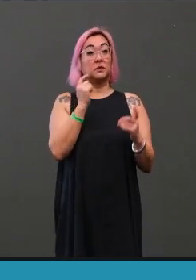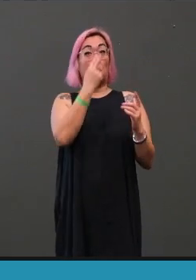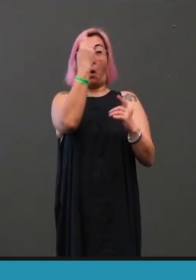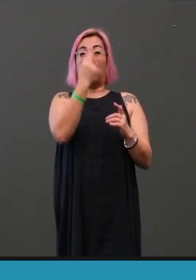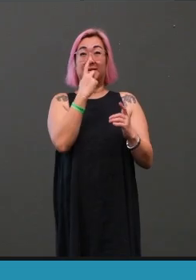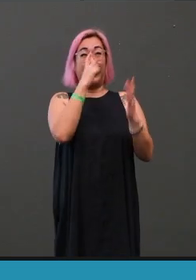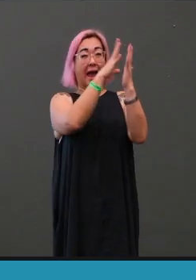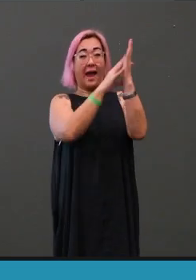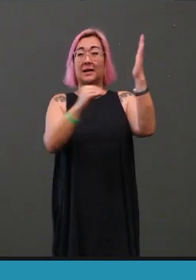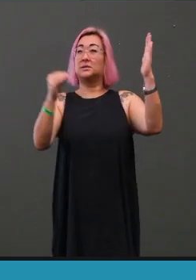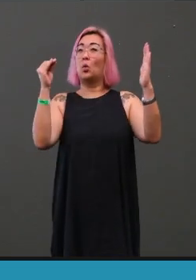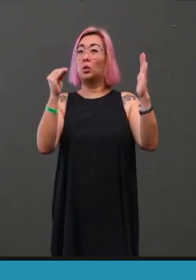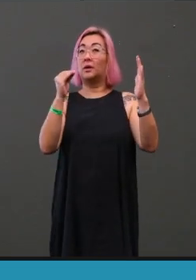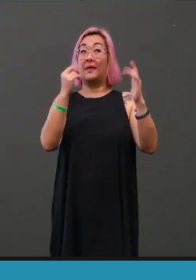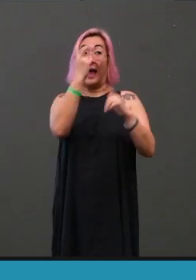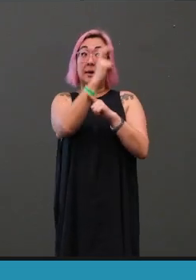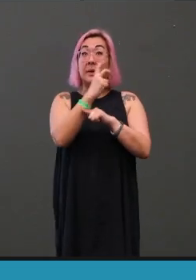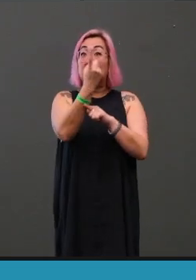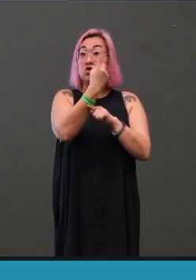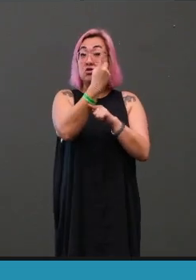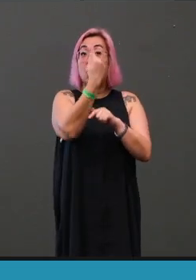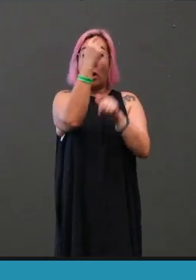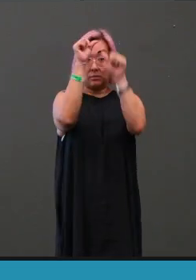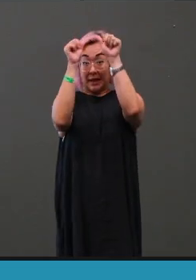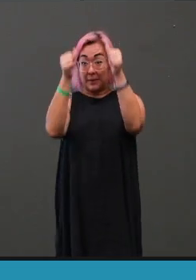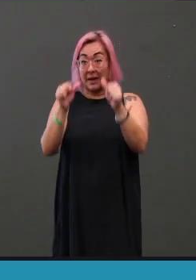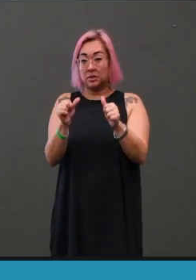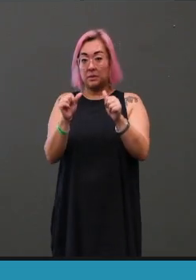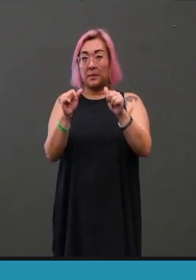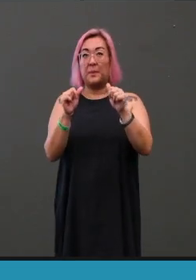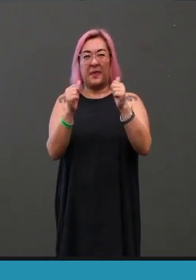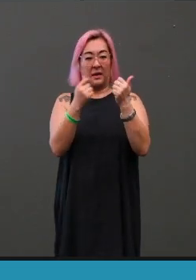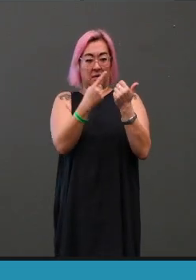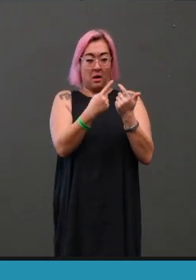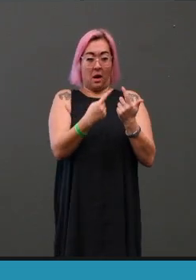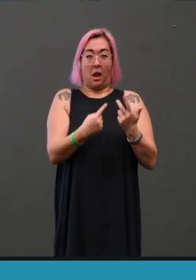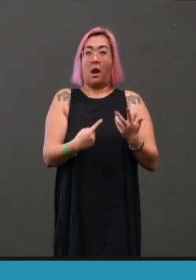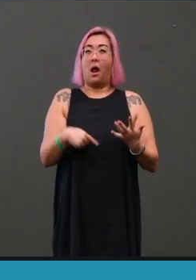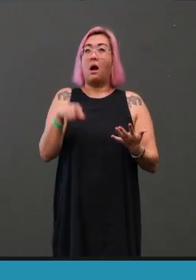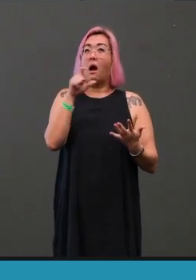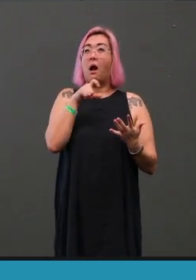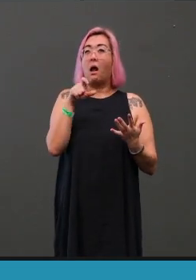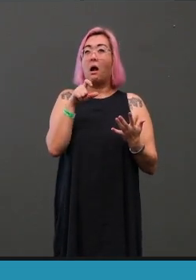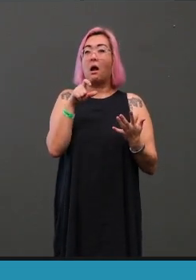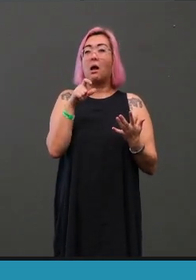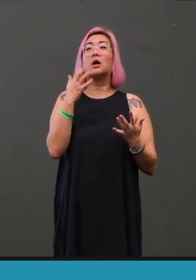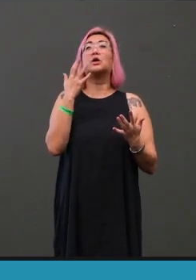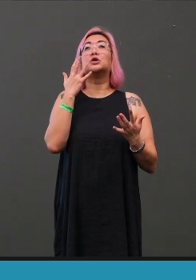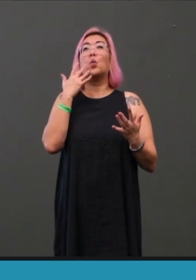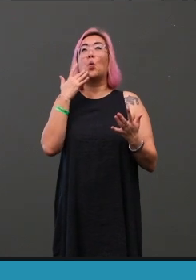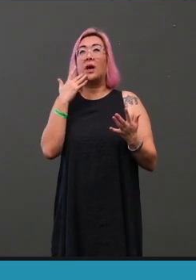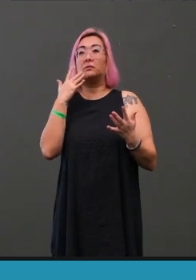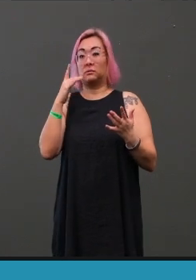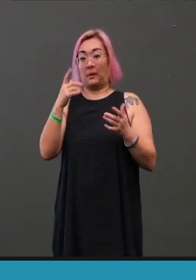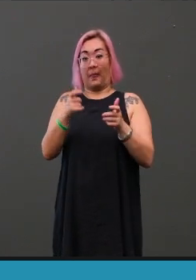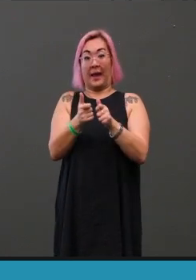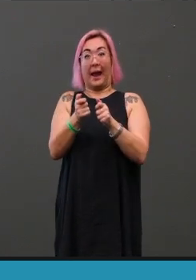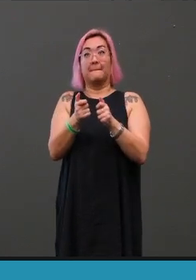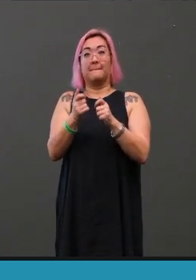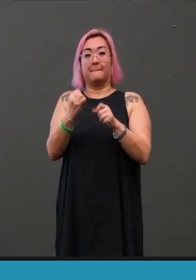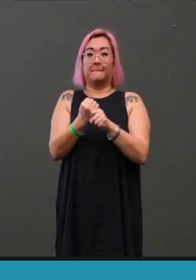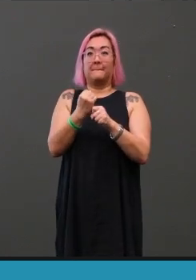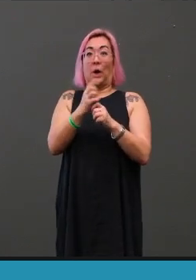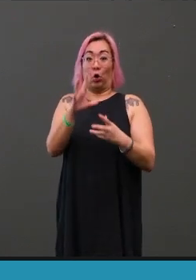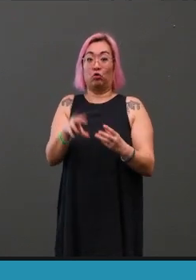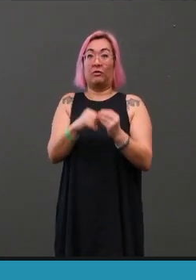palettes. So when entering the scene, the game would just randomize which palette to use for each bystander. And it does create a bit of a difference in the